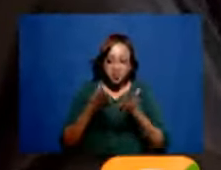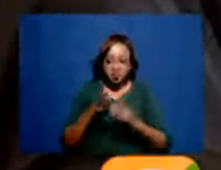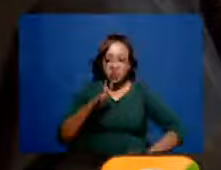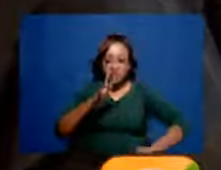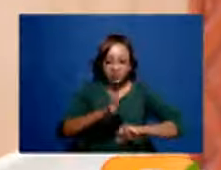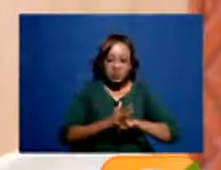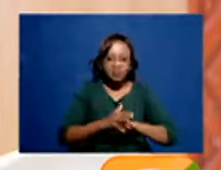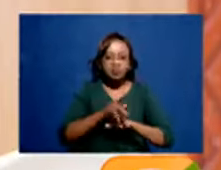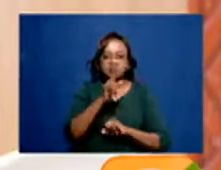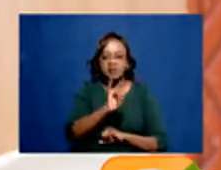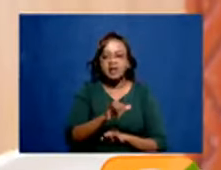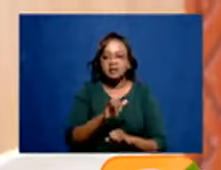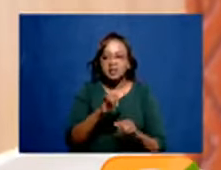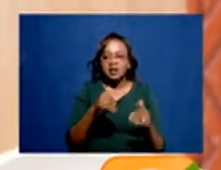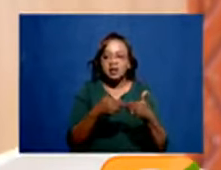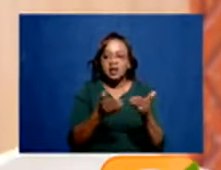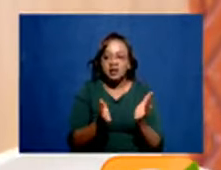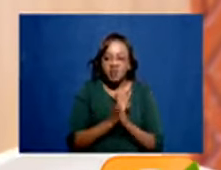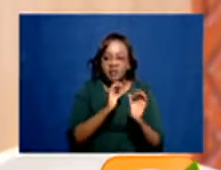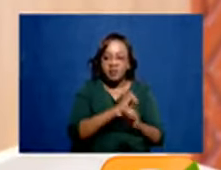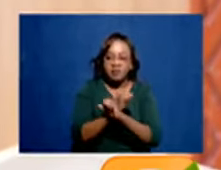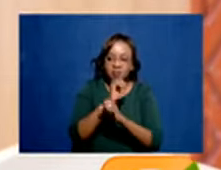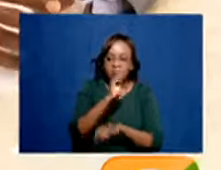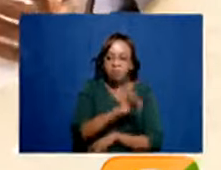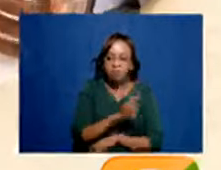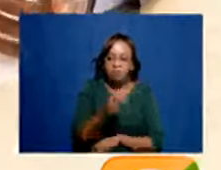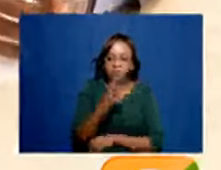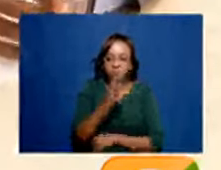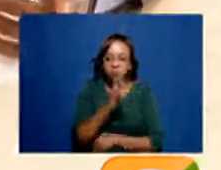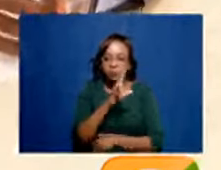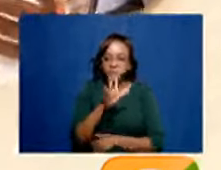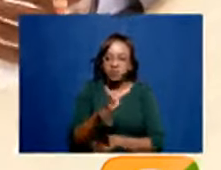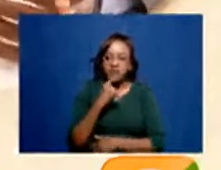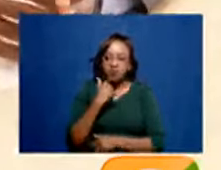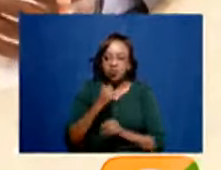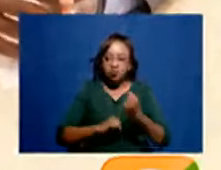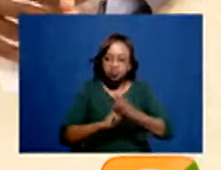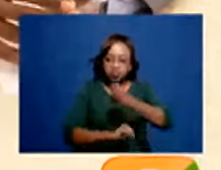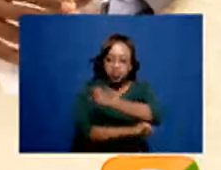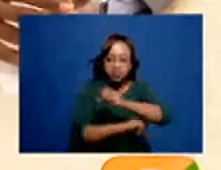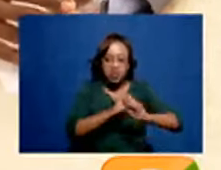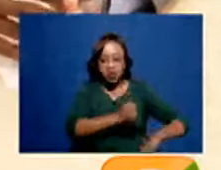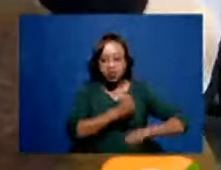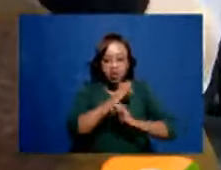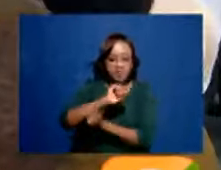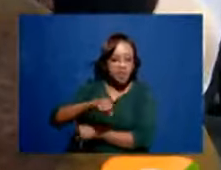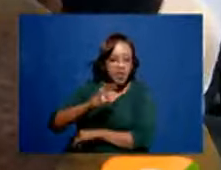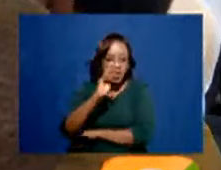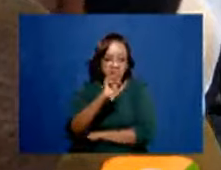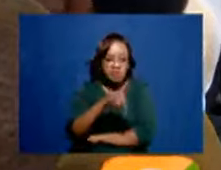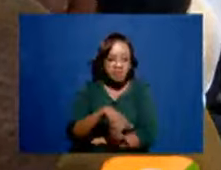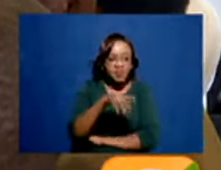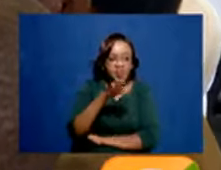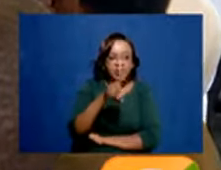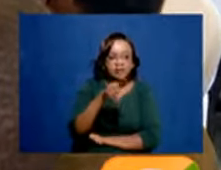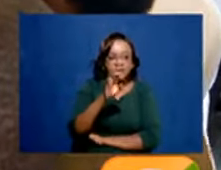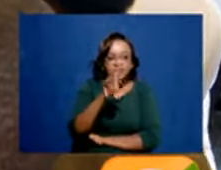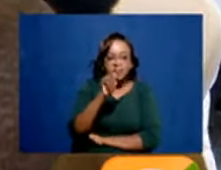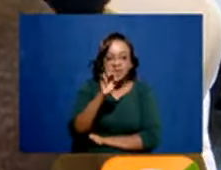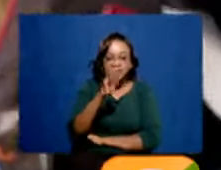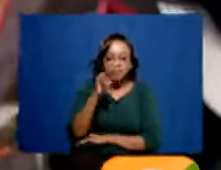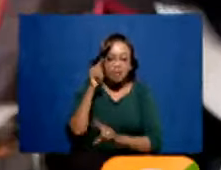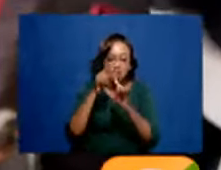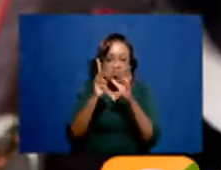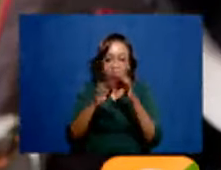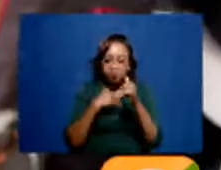Family Protection Bill of 2023, sponsored by Homa Bay Town Member of Parliament Peter Kaluma, which seeks to ban